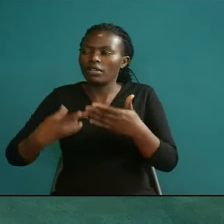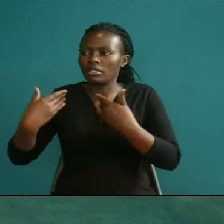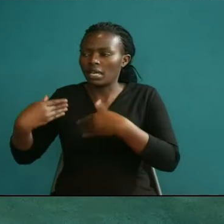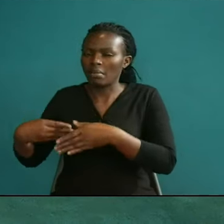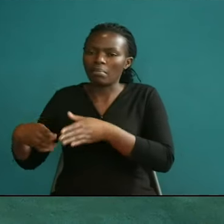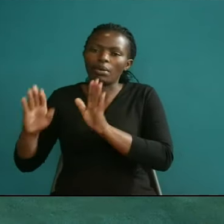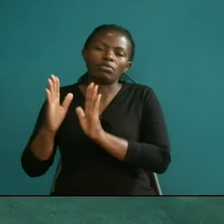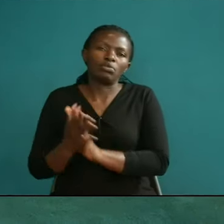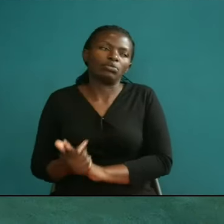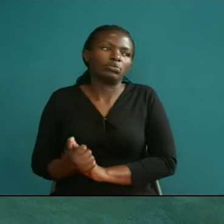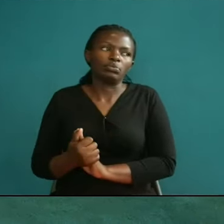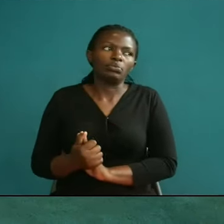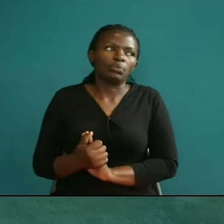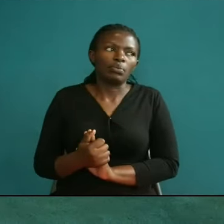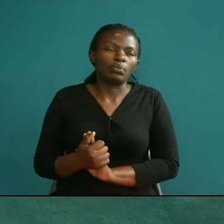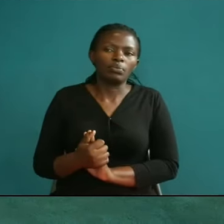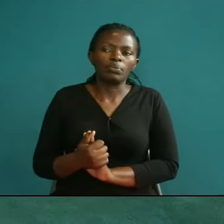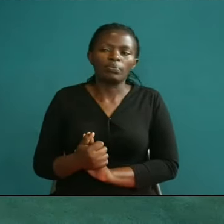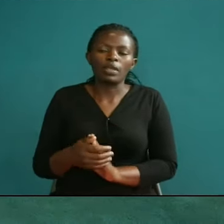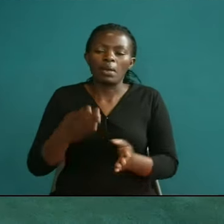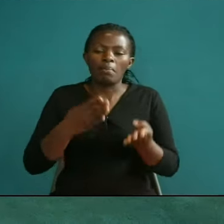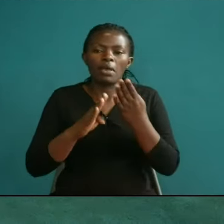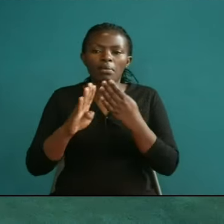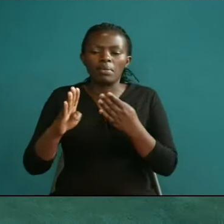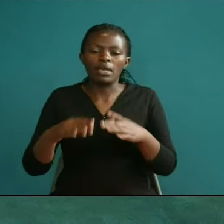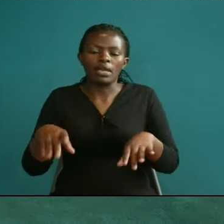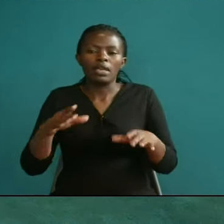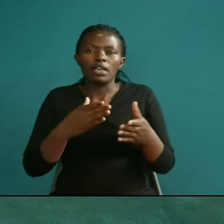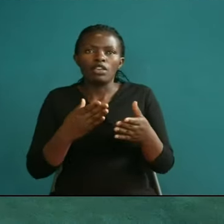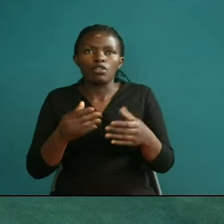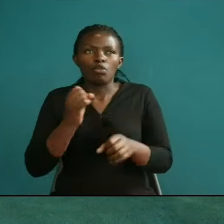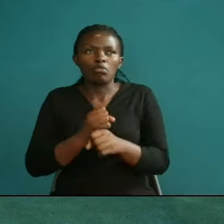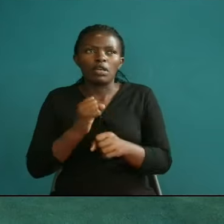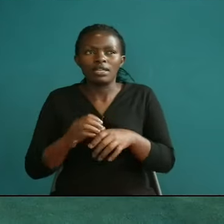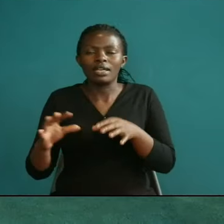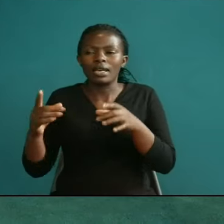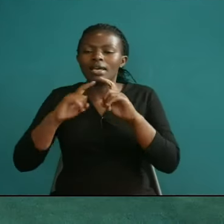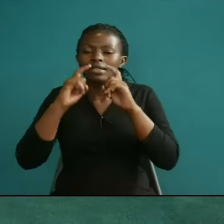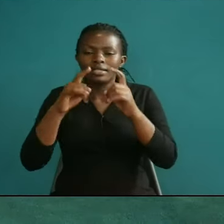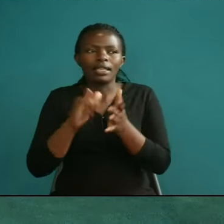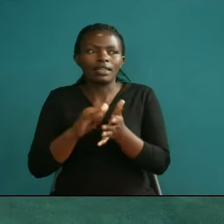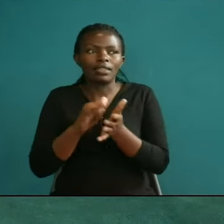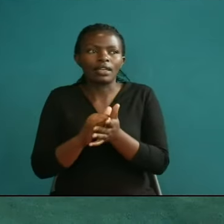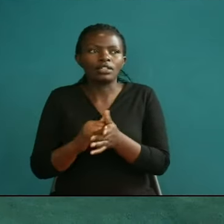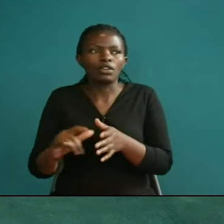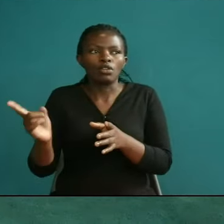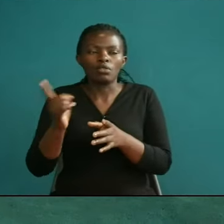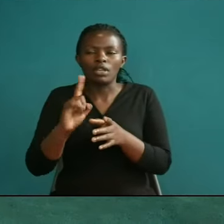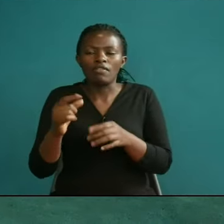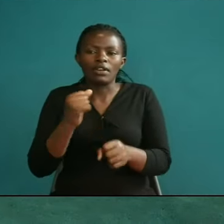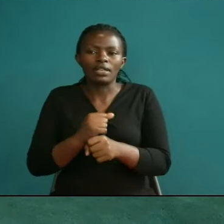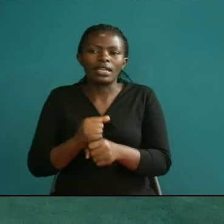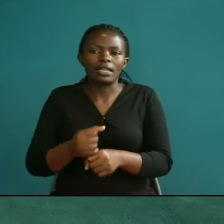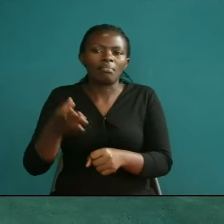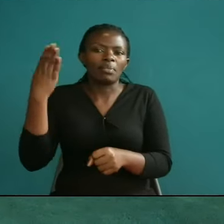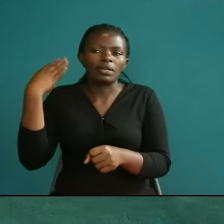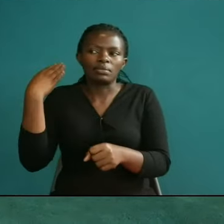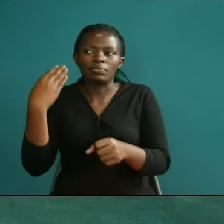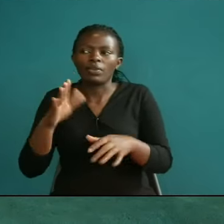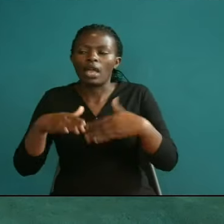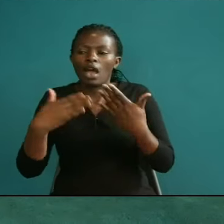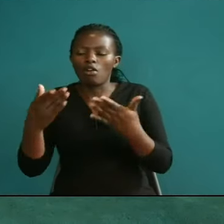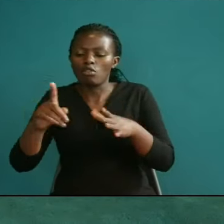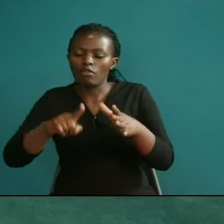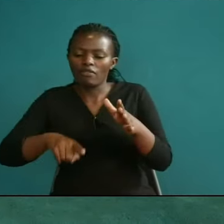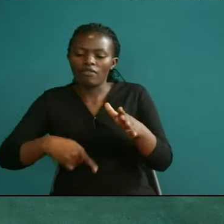test or committed sin that you would never do again. How did you deal with the feeling of separation from God,